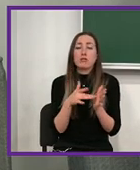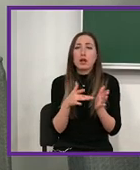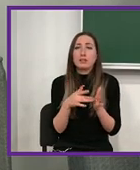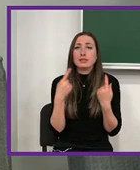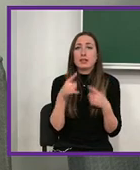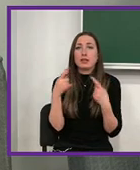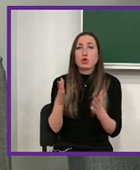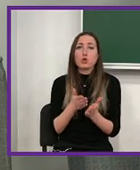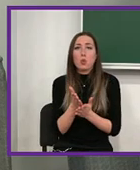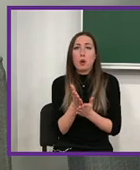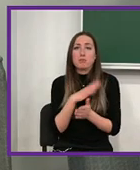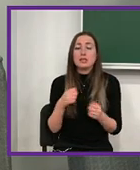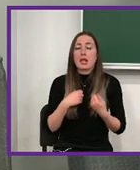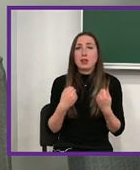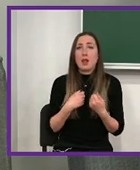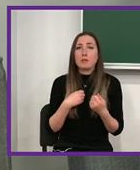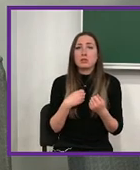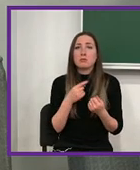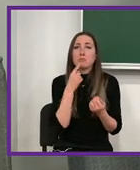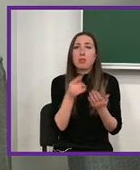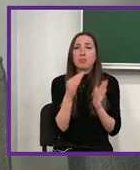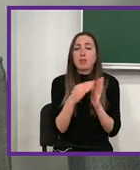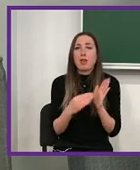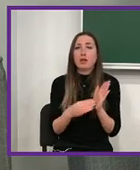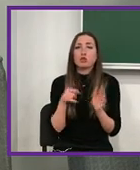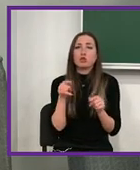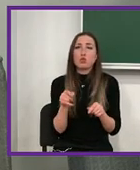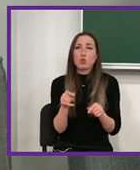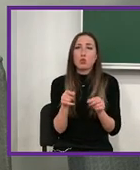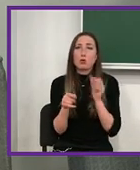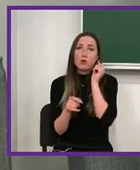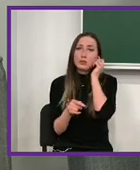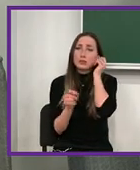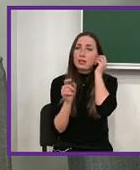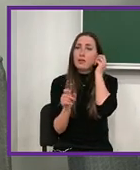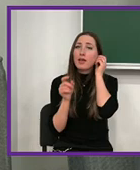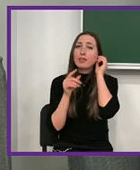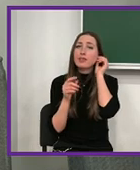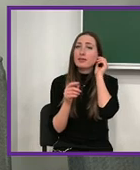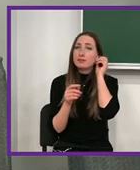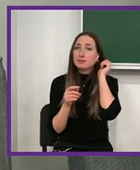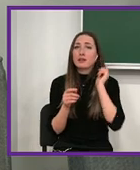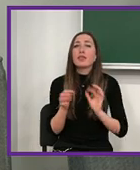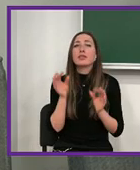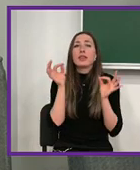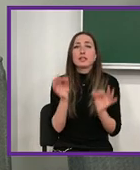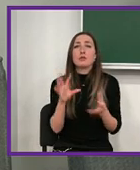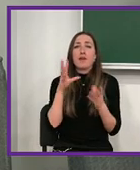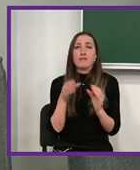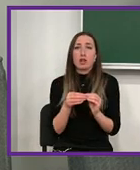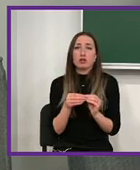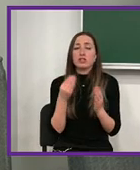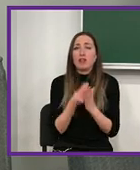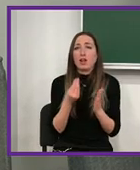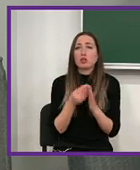assessment process into kind of a plan, do, check, act process wheel to ensure that we always go back and talk to stakeholders